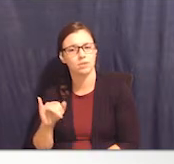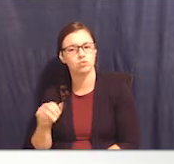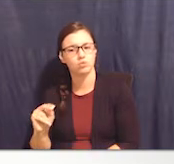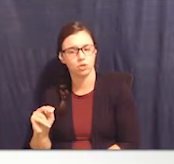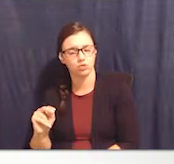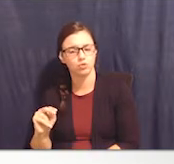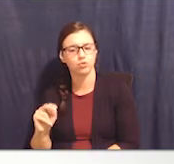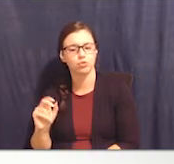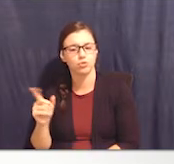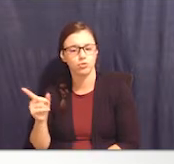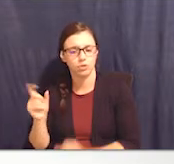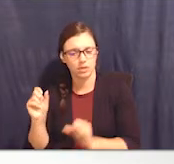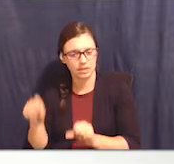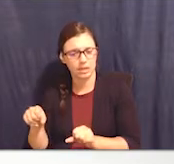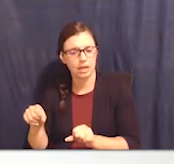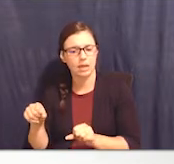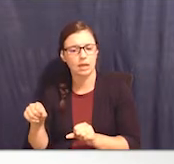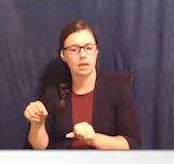Oops, let's go backwards.